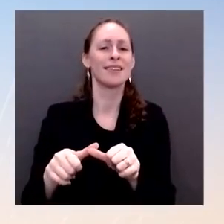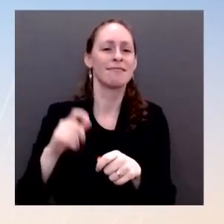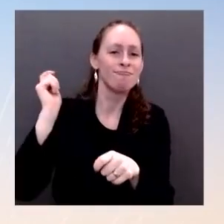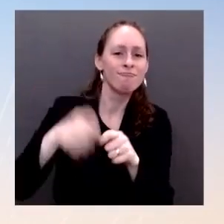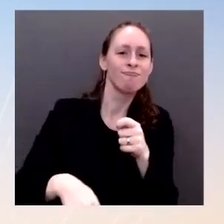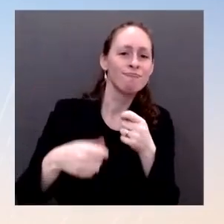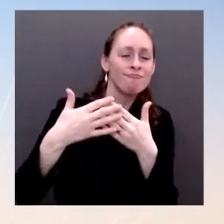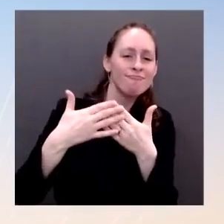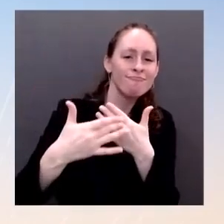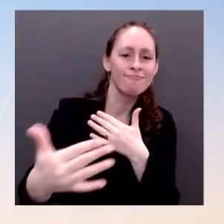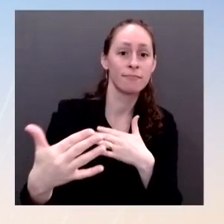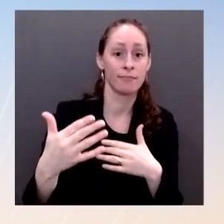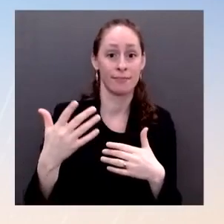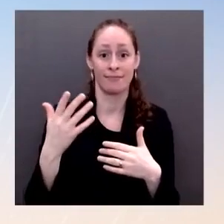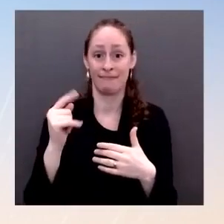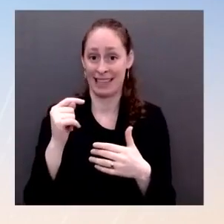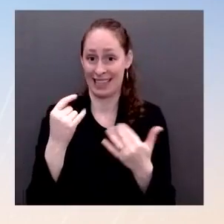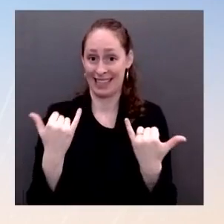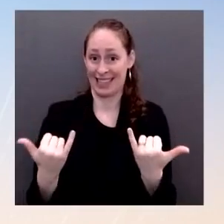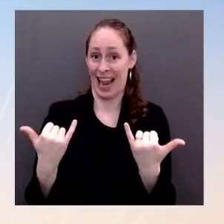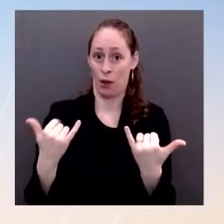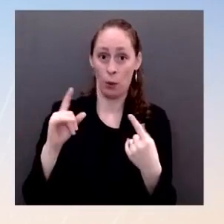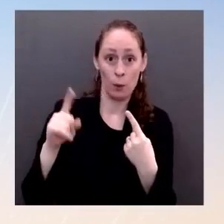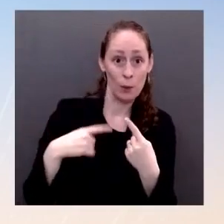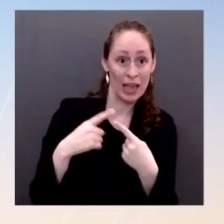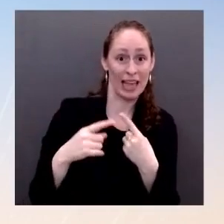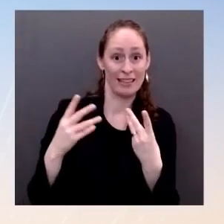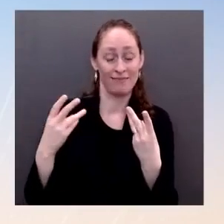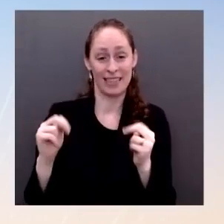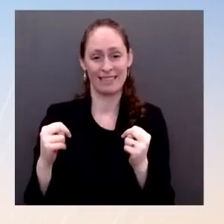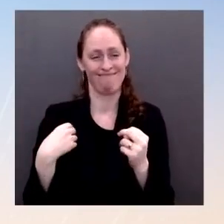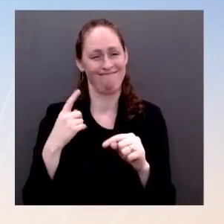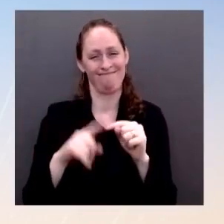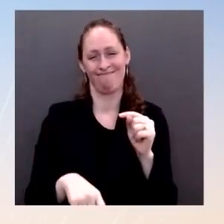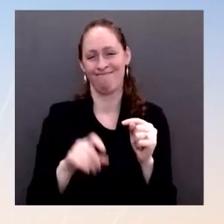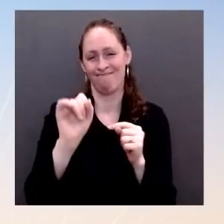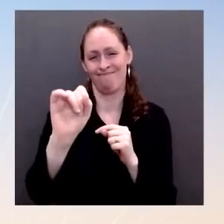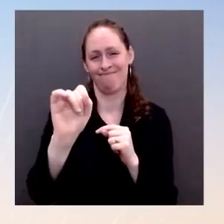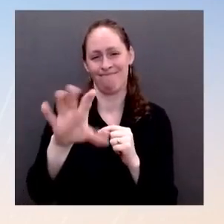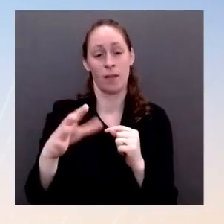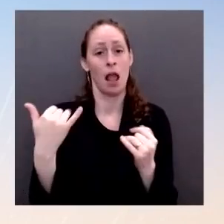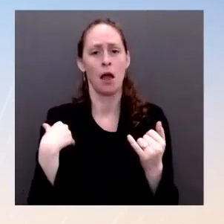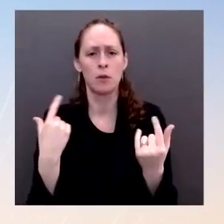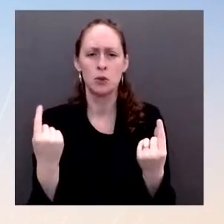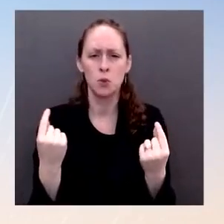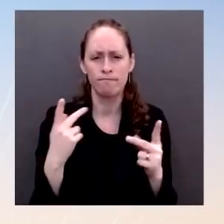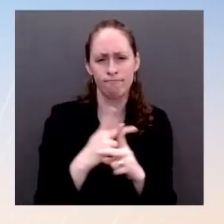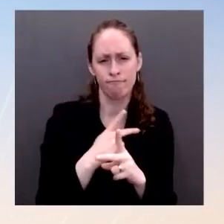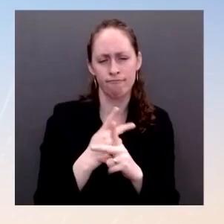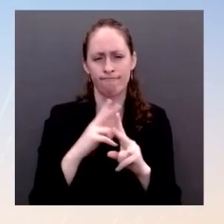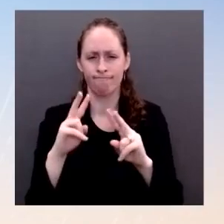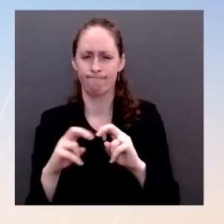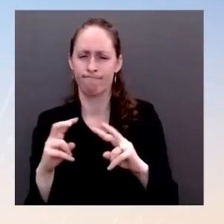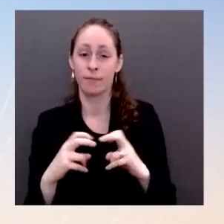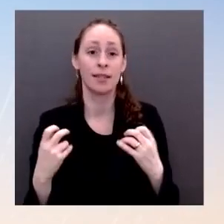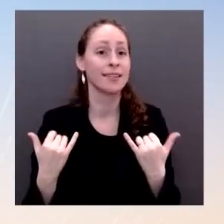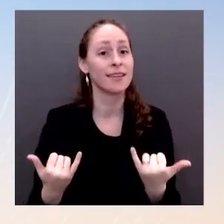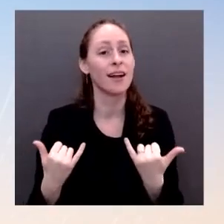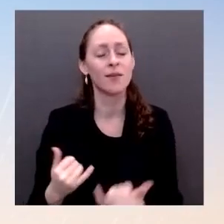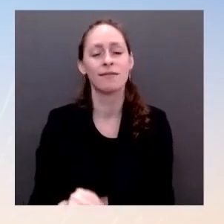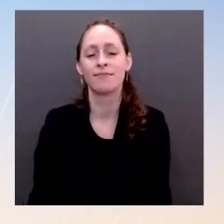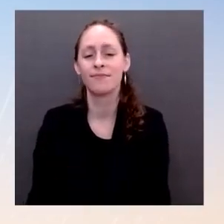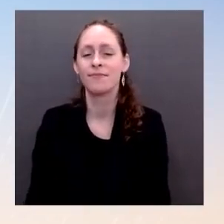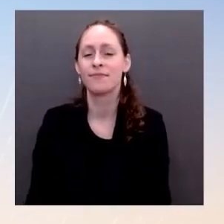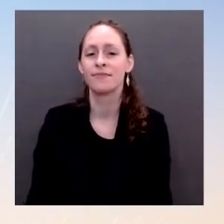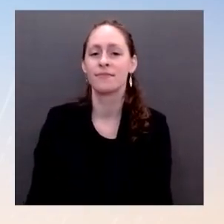we have been and are looking at that through the policy teams. Go ahead. Thanks, Jen. The president on Wednesday, when he was talking about keeping schools